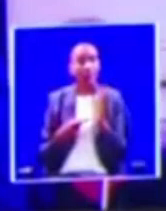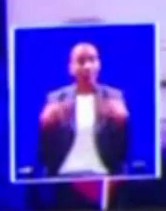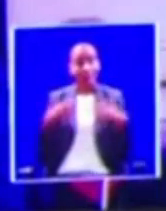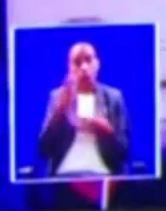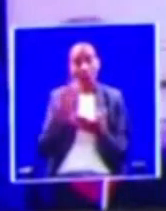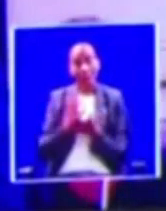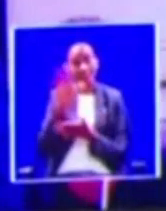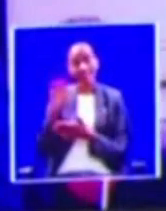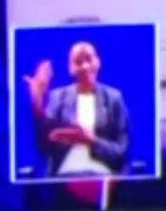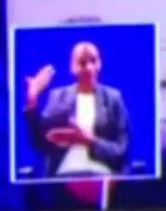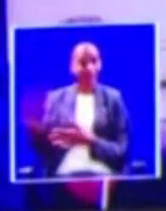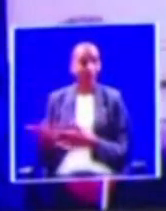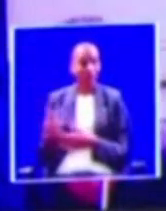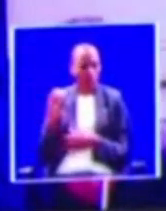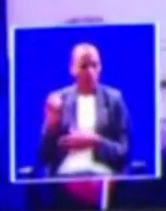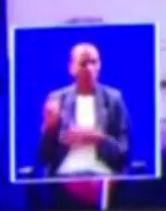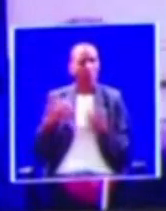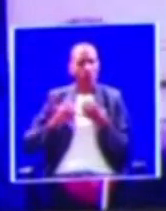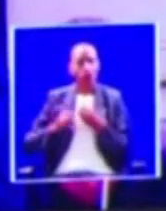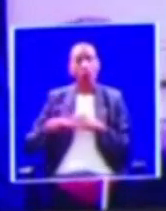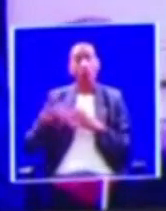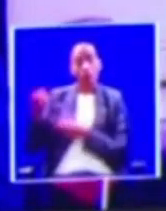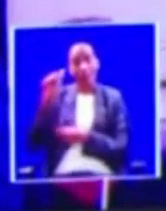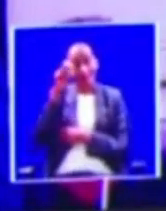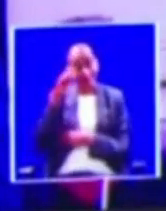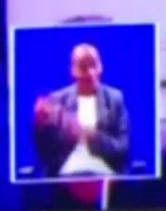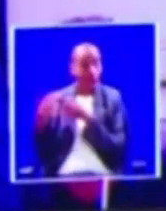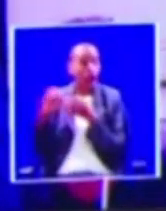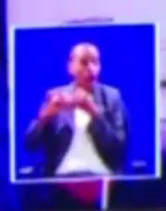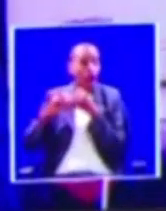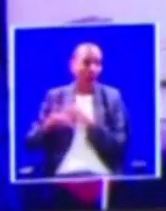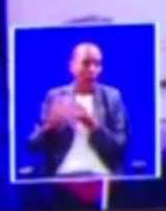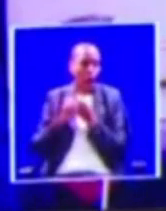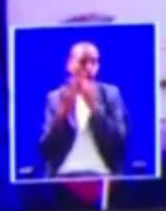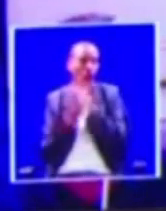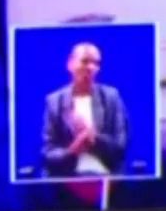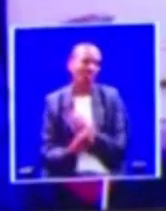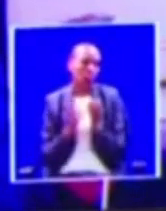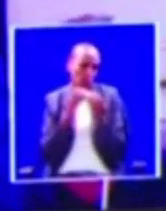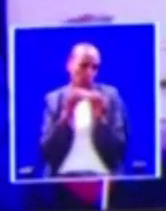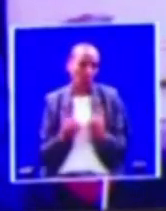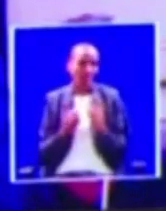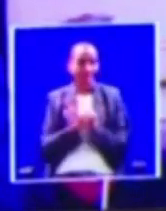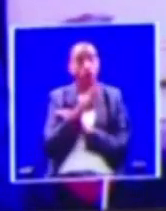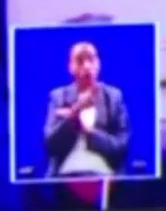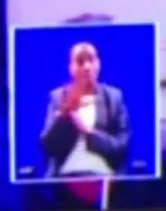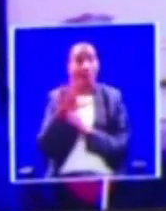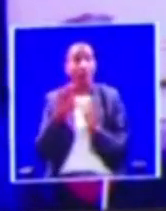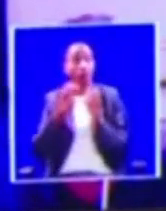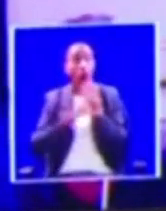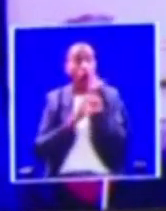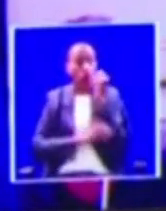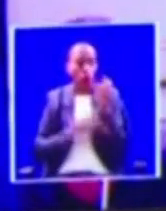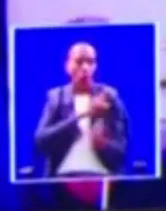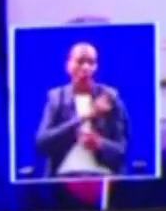2015. There was an effort from the governing party to amend Section 25 of the Constitution because it is quite